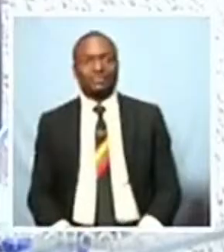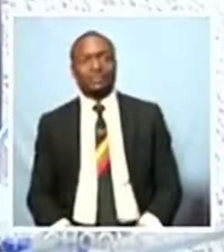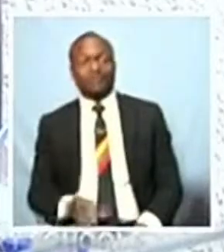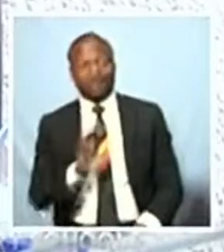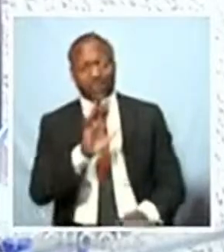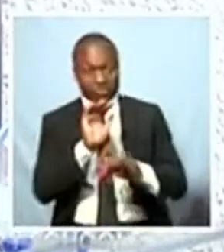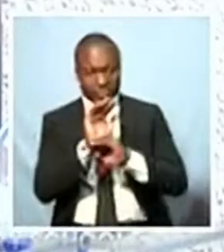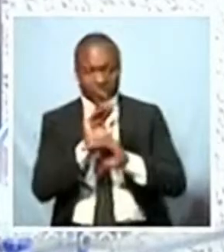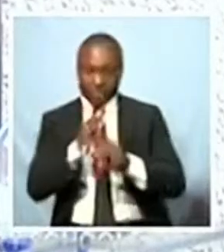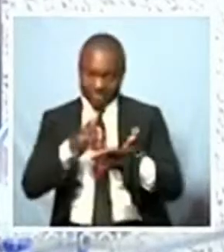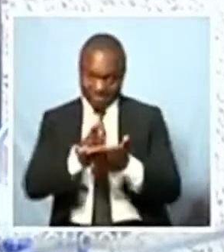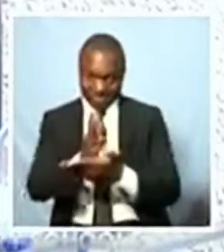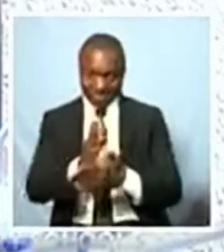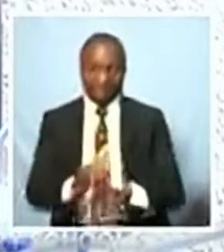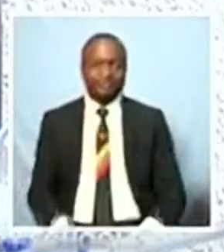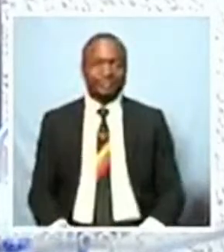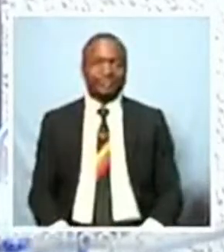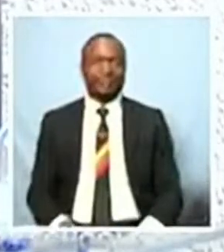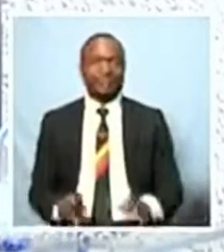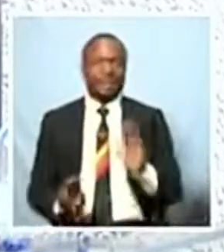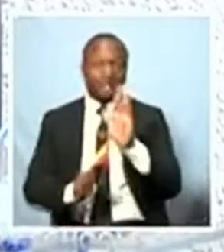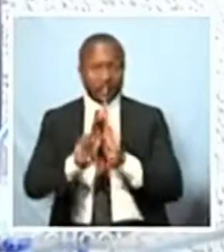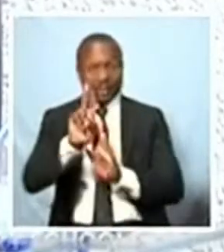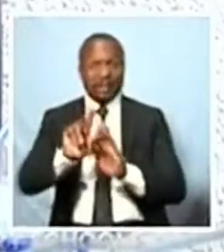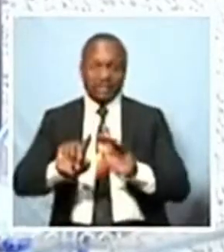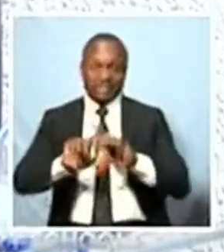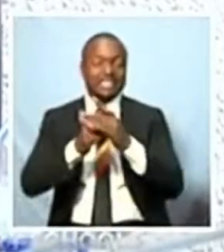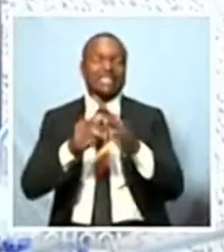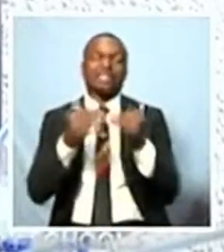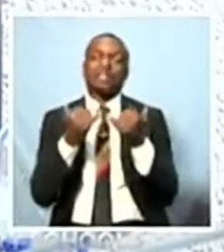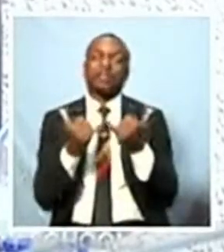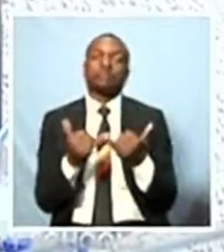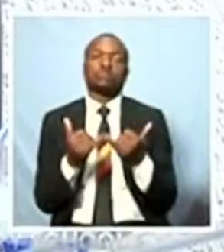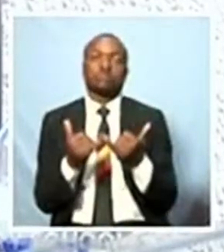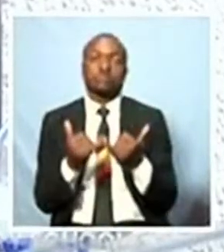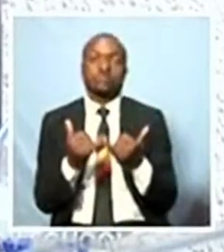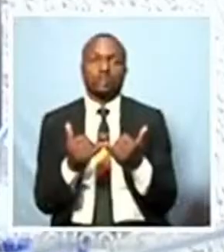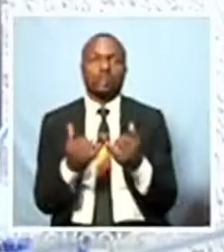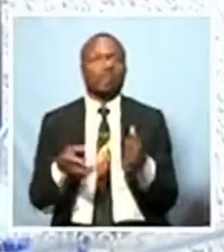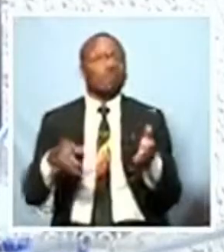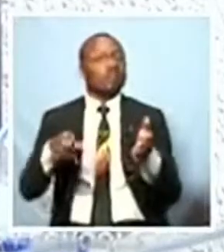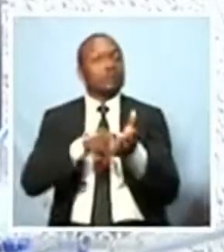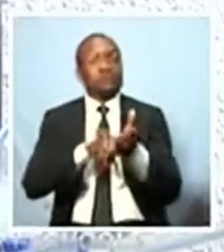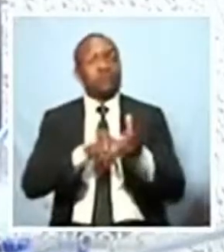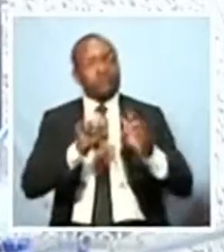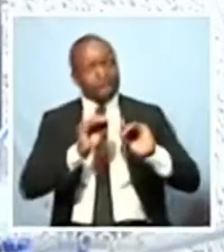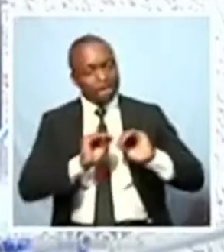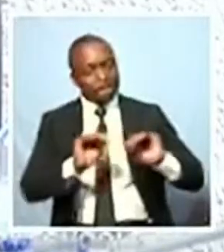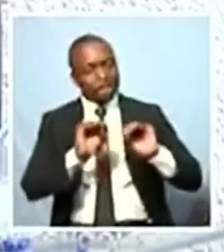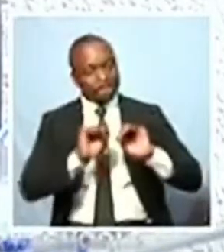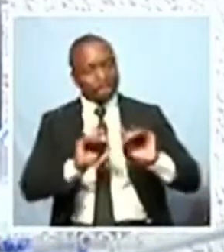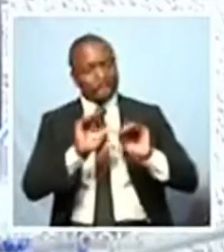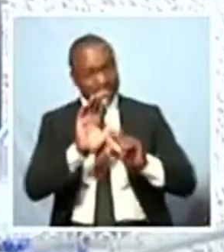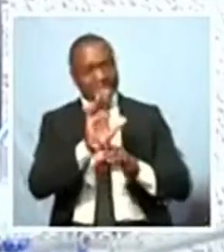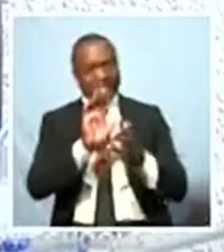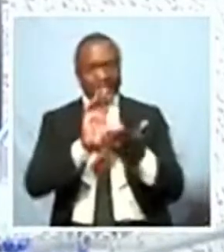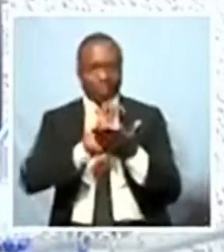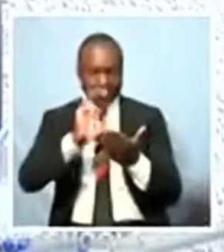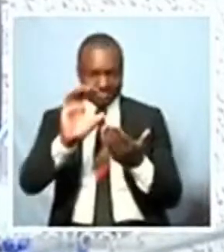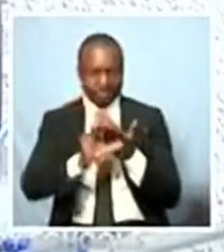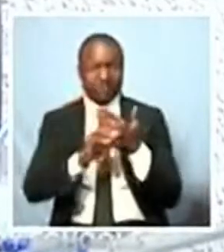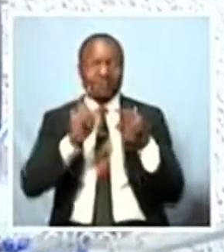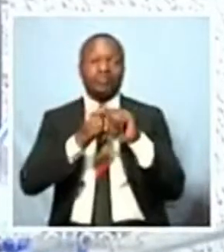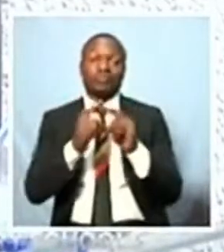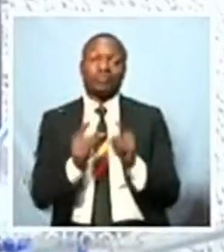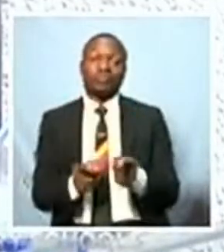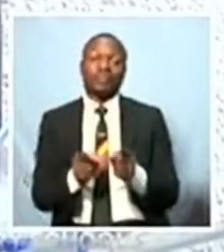comments. Universities have started now the reorientation of their curriculum, but it takes